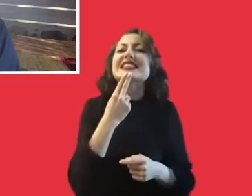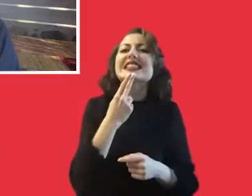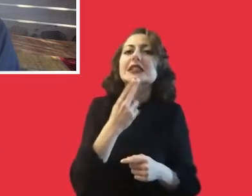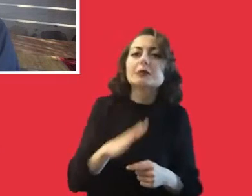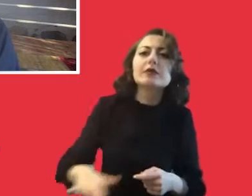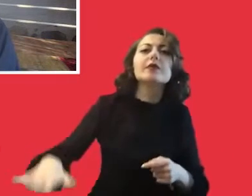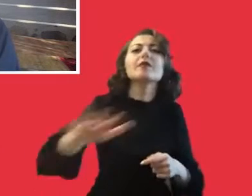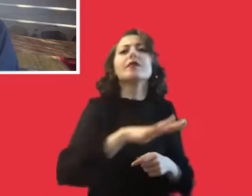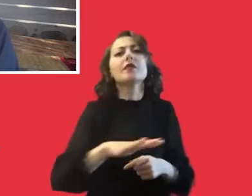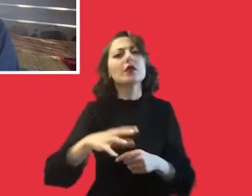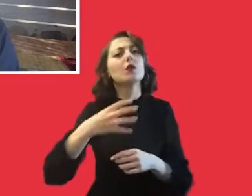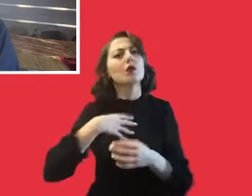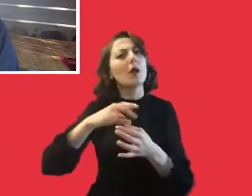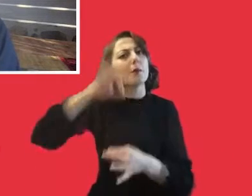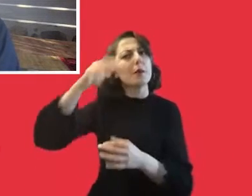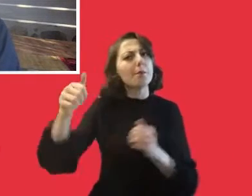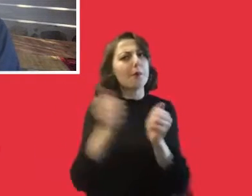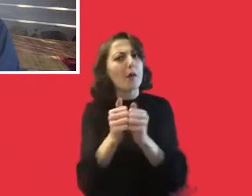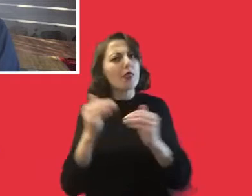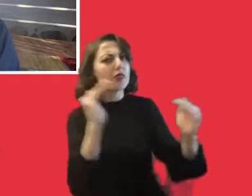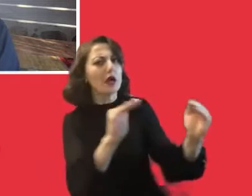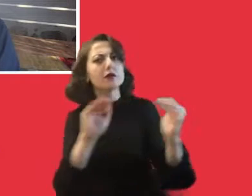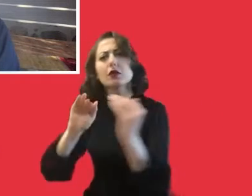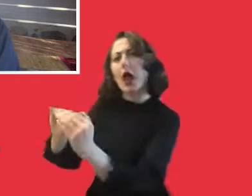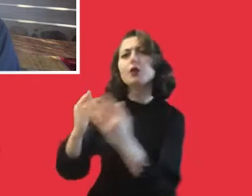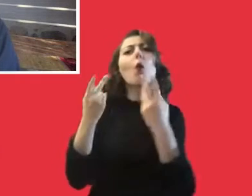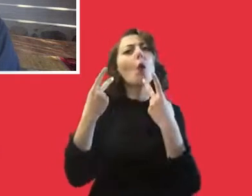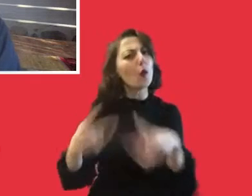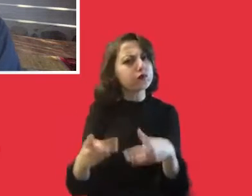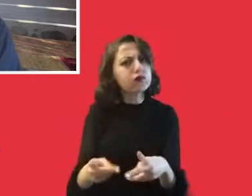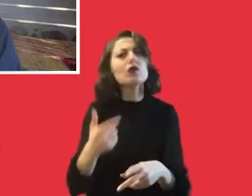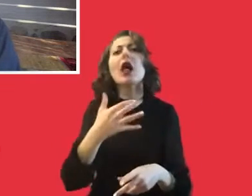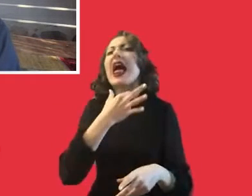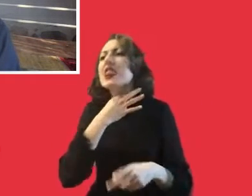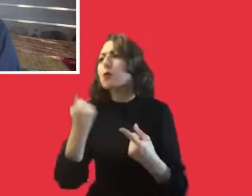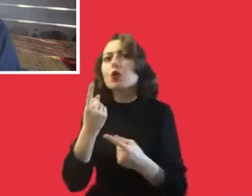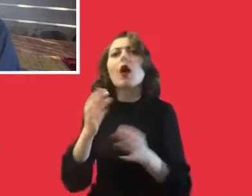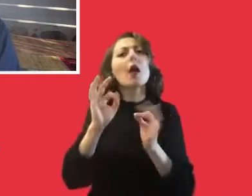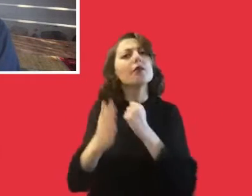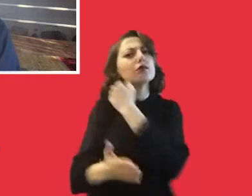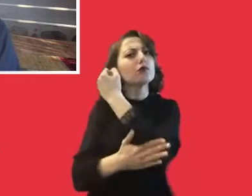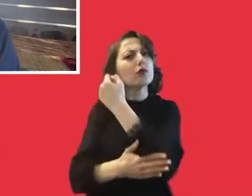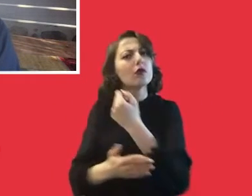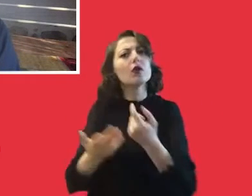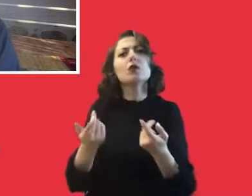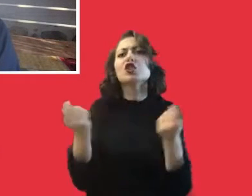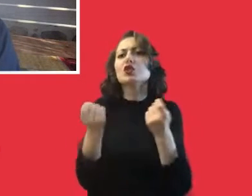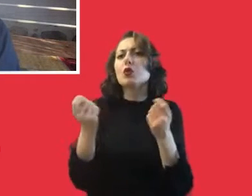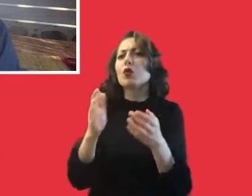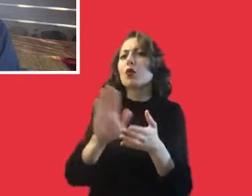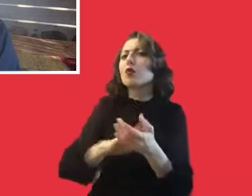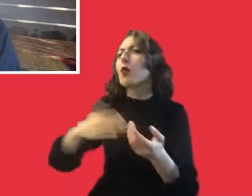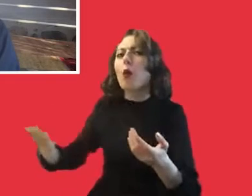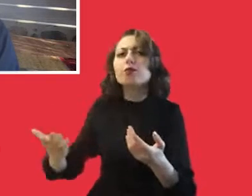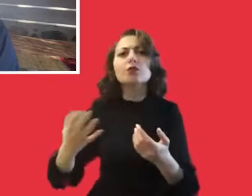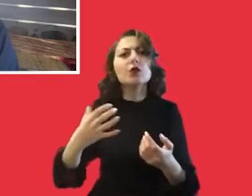field and the rest is outside the field. We are supporting, cis women are supporting one another. We are observing what we need. And